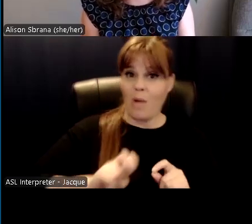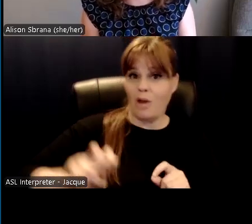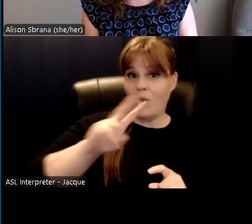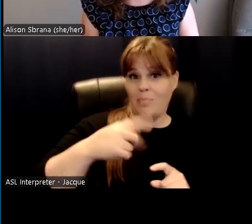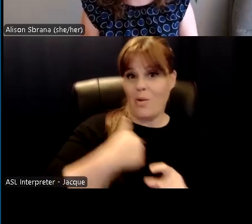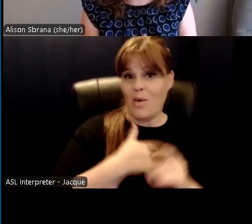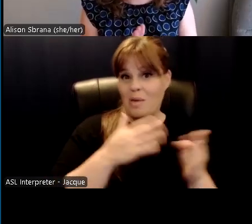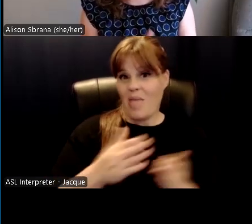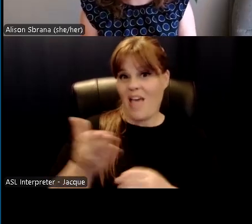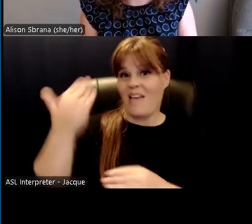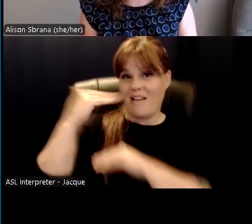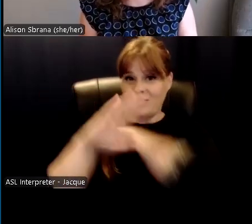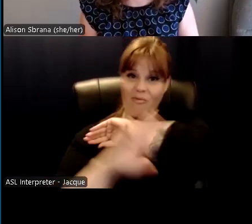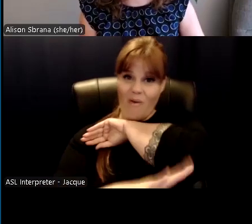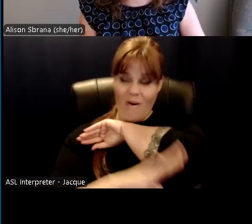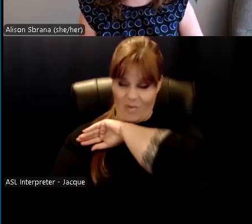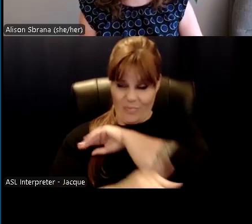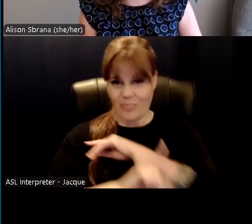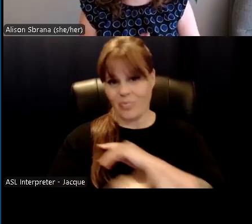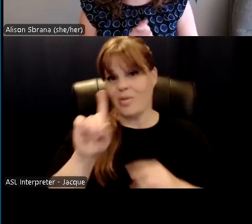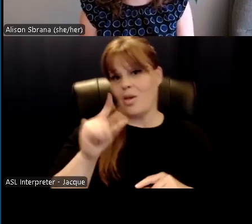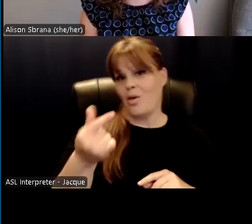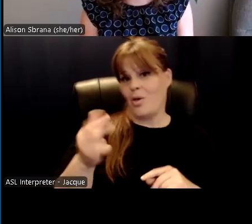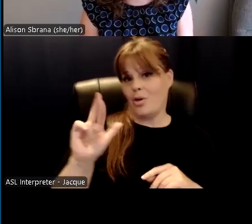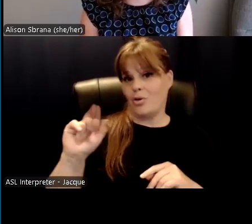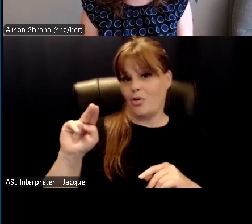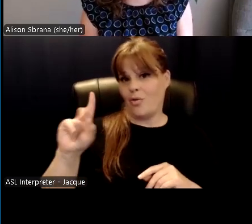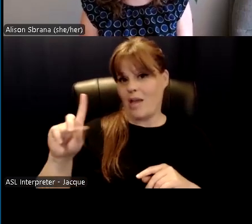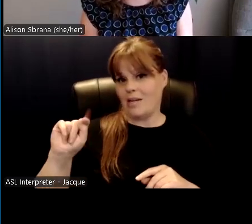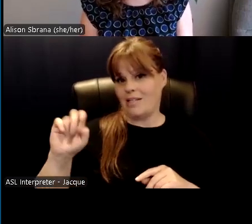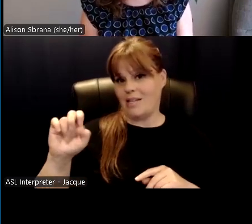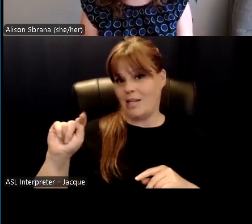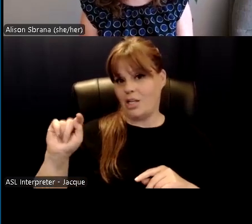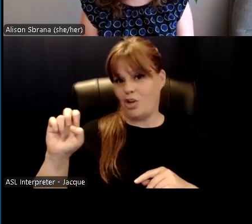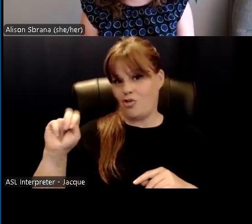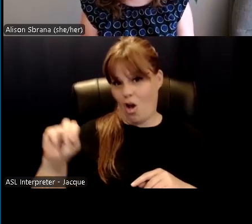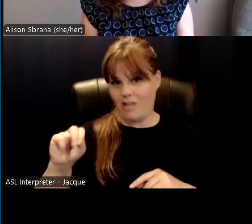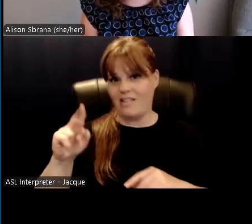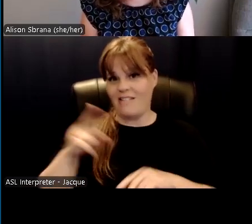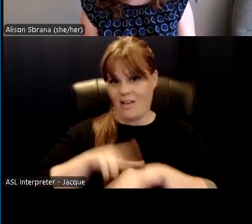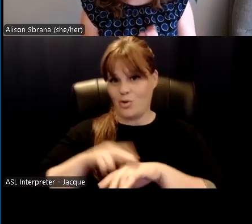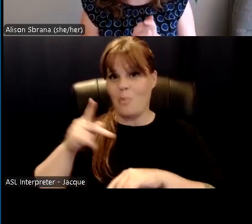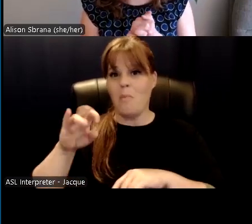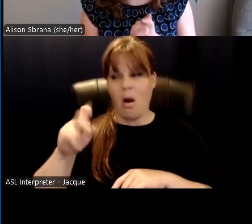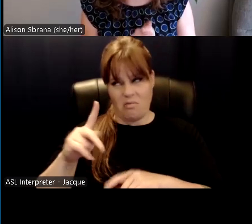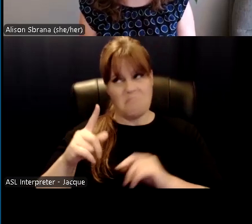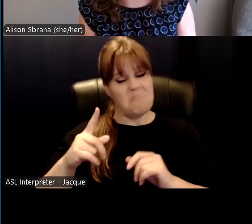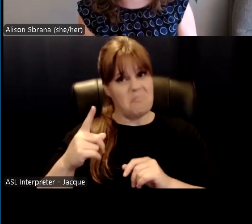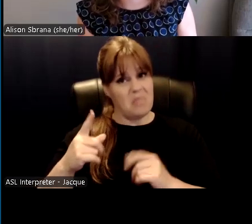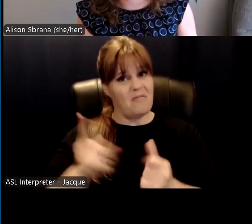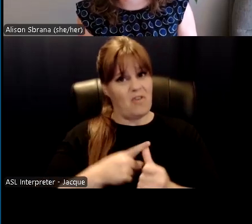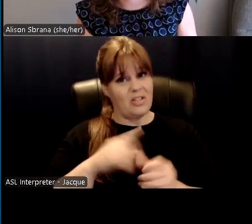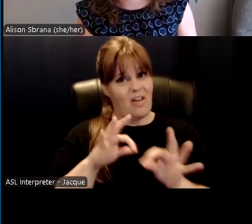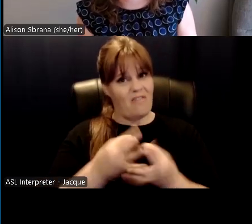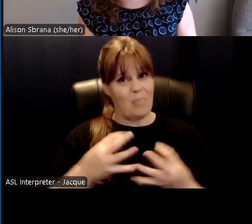planned last fall up to Grand Teton National Park, the first family vacation in almost a decade. And I worked